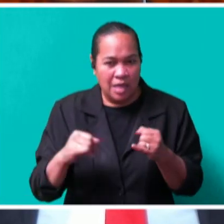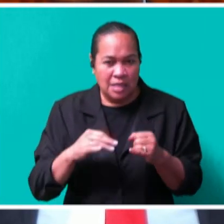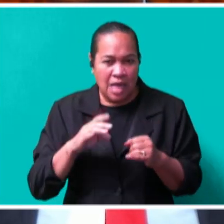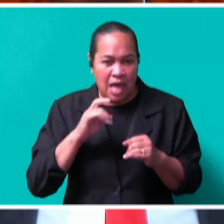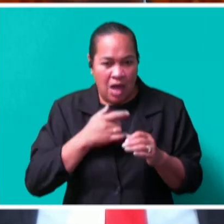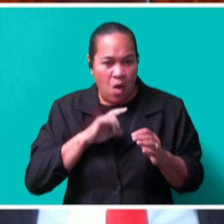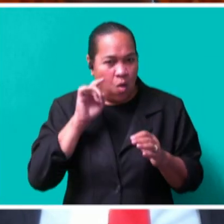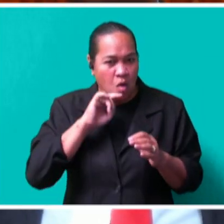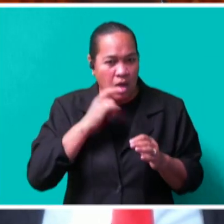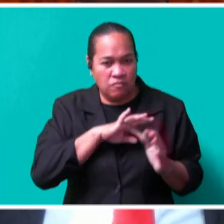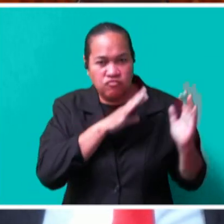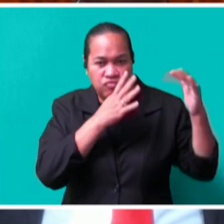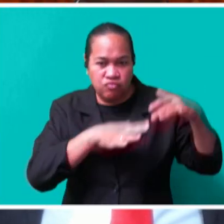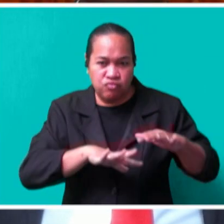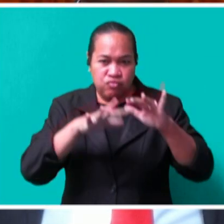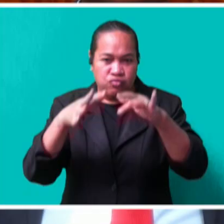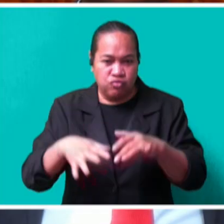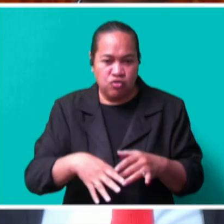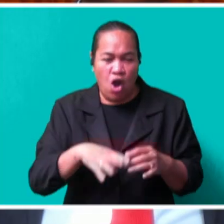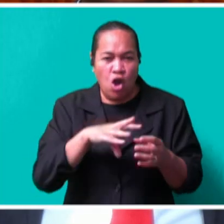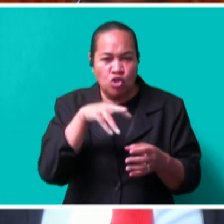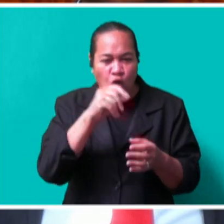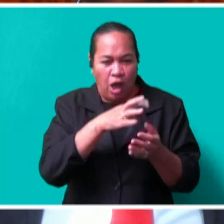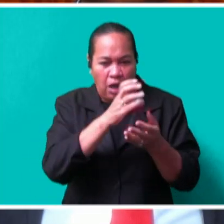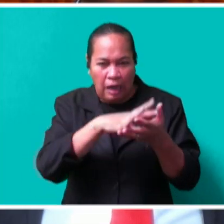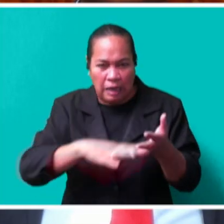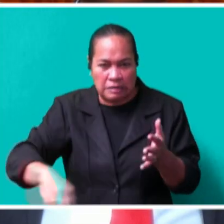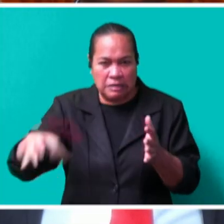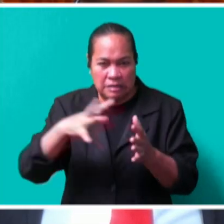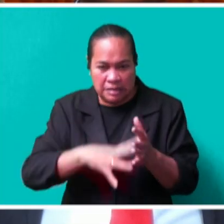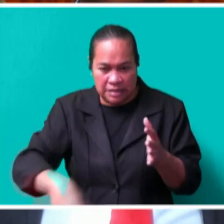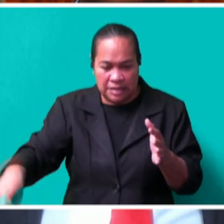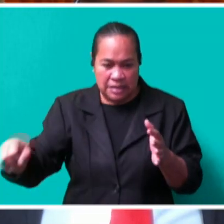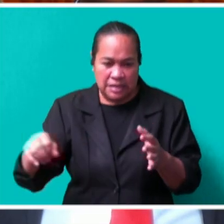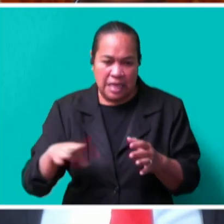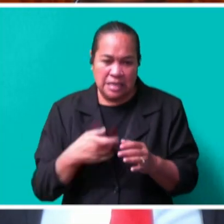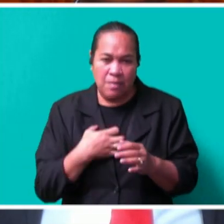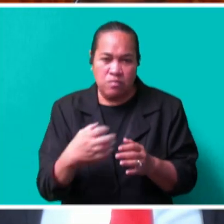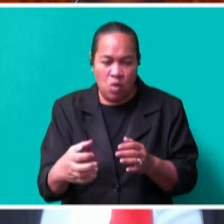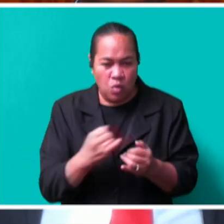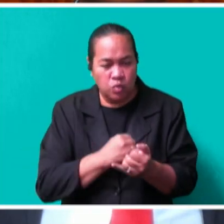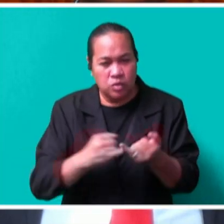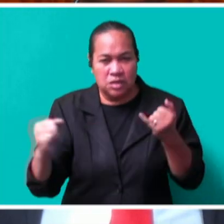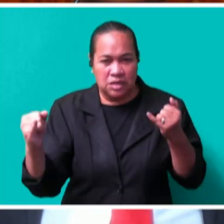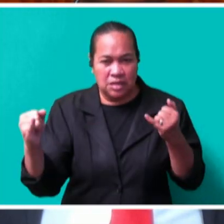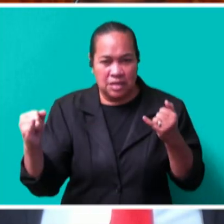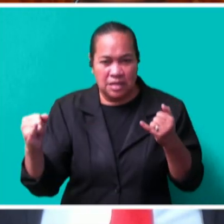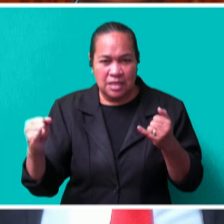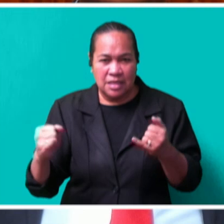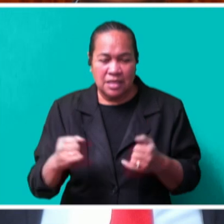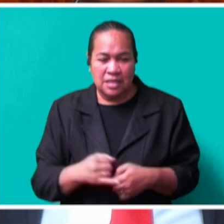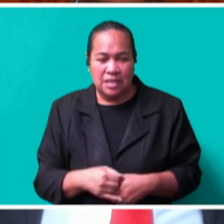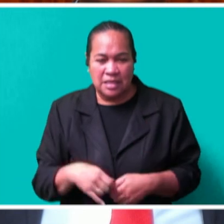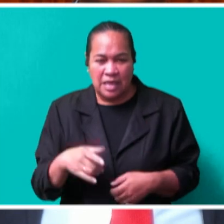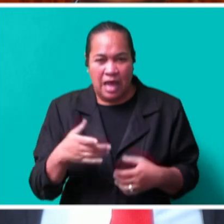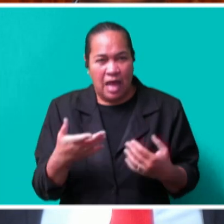surges, coastal erosion, saltwater intrusion, and the increasingly severe and